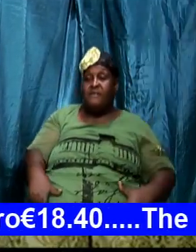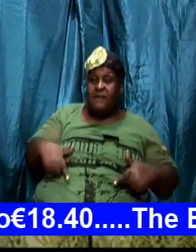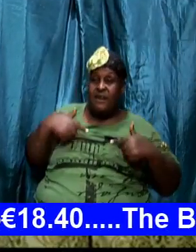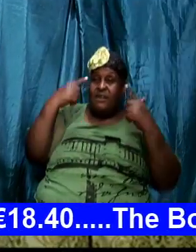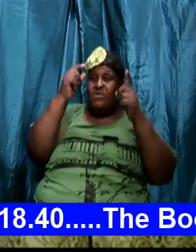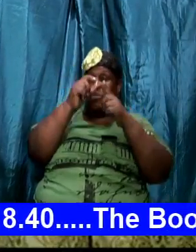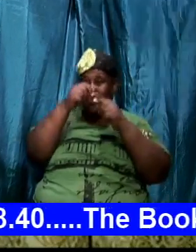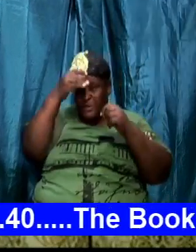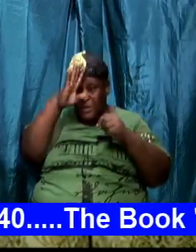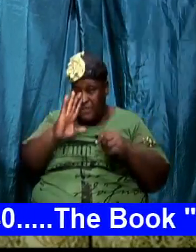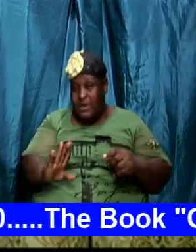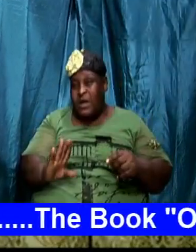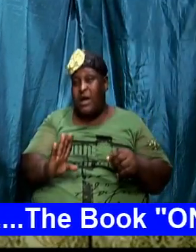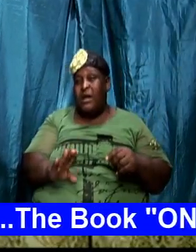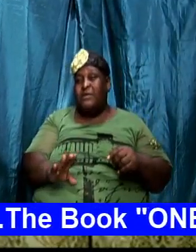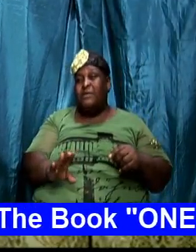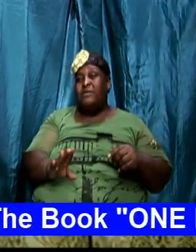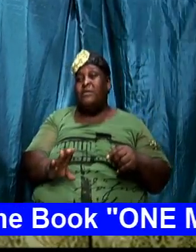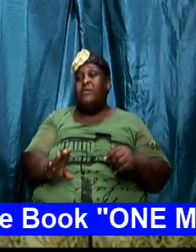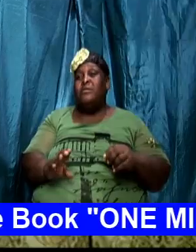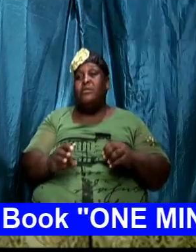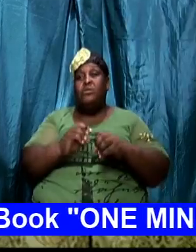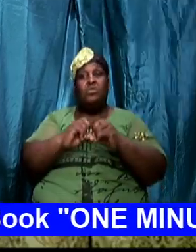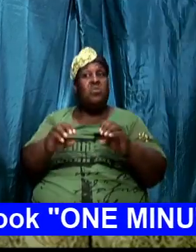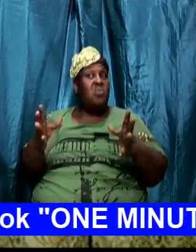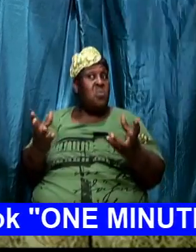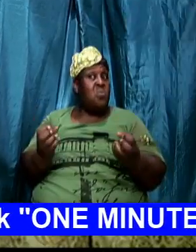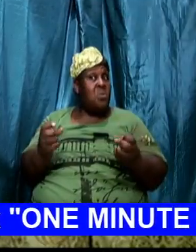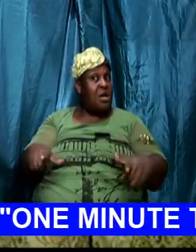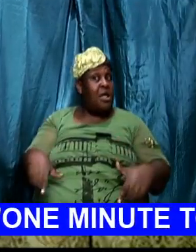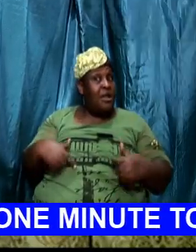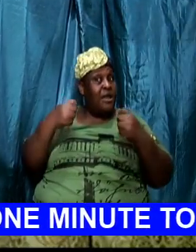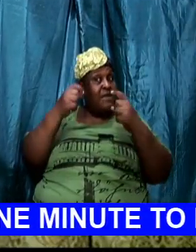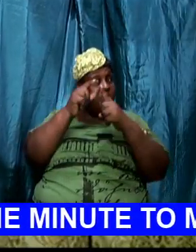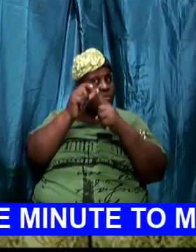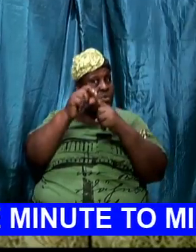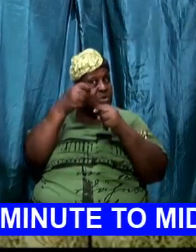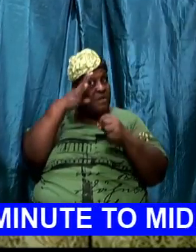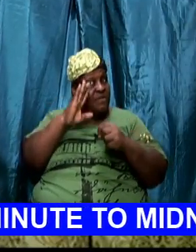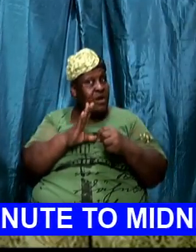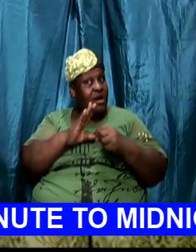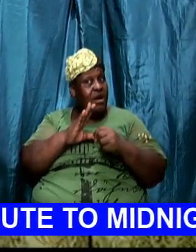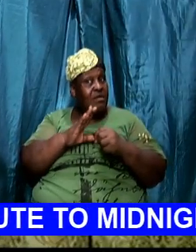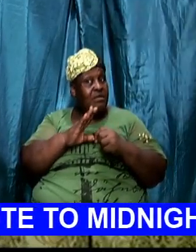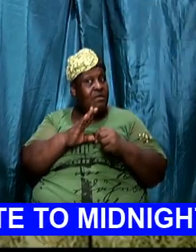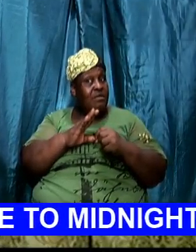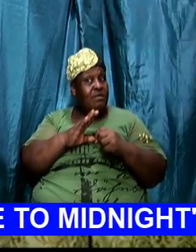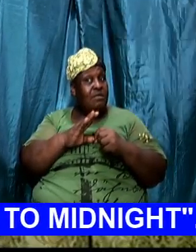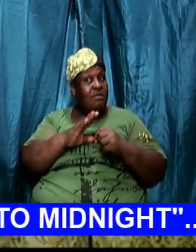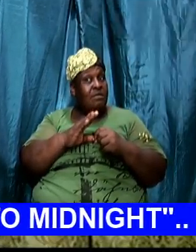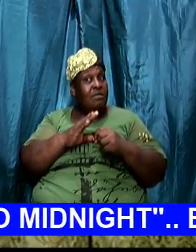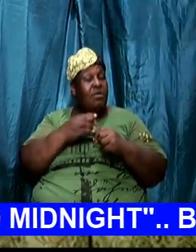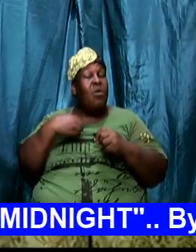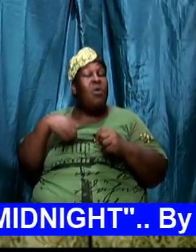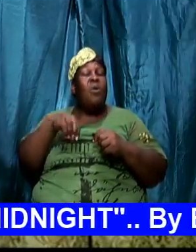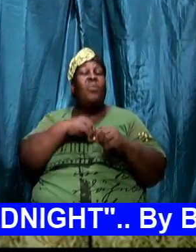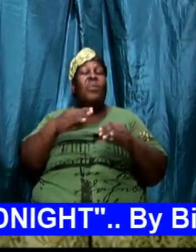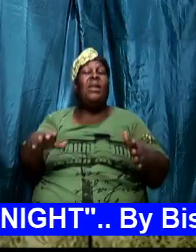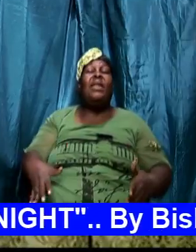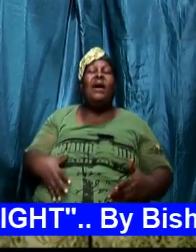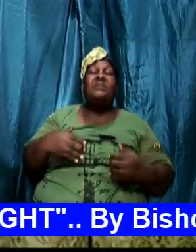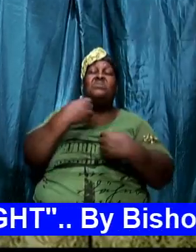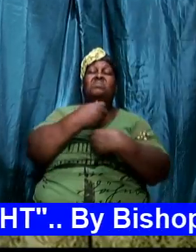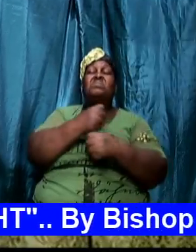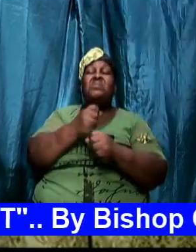of that will result in every imaginable evil. We will not make it